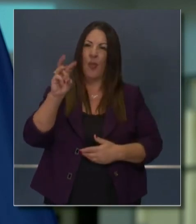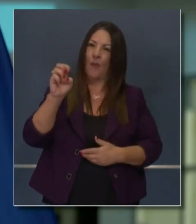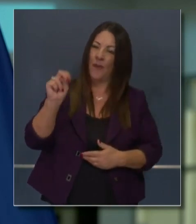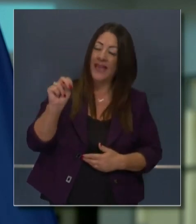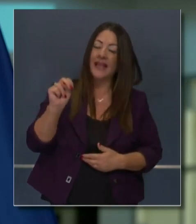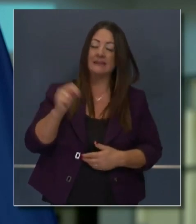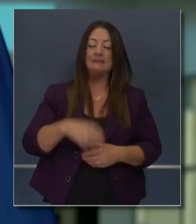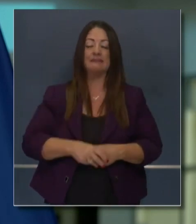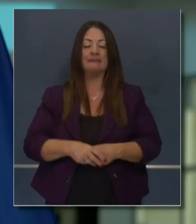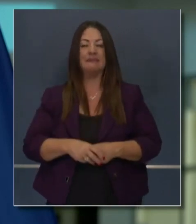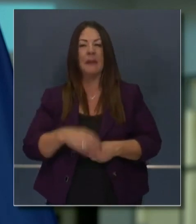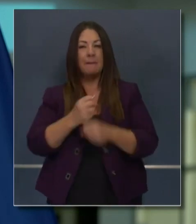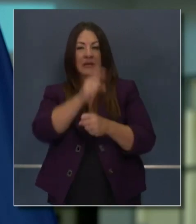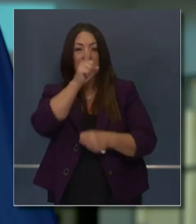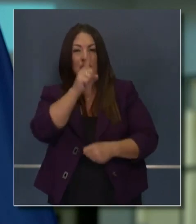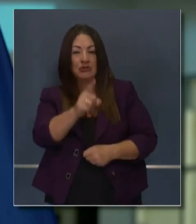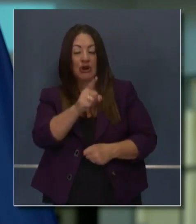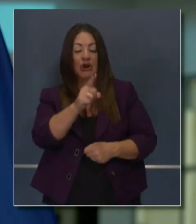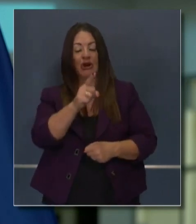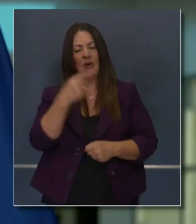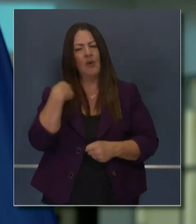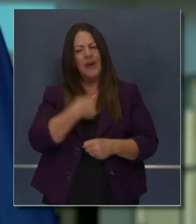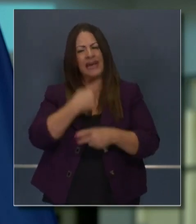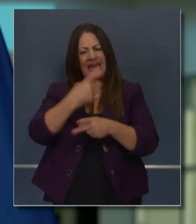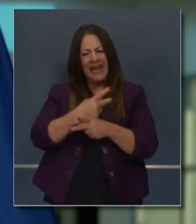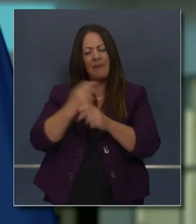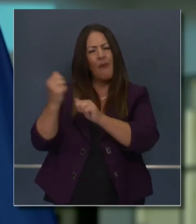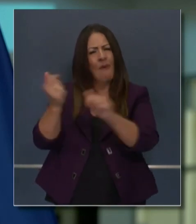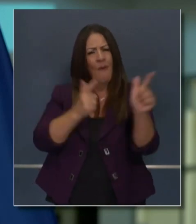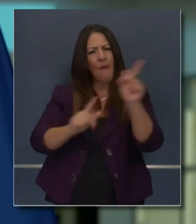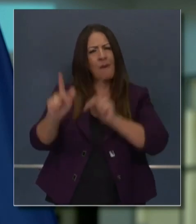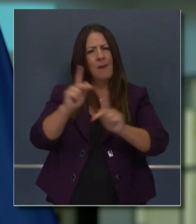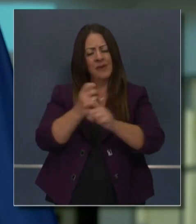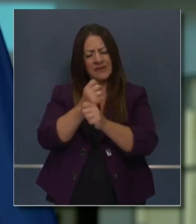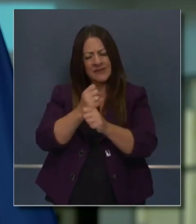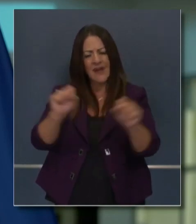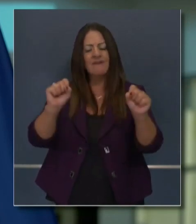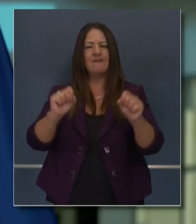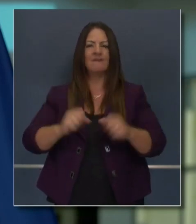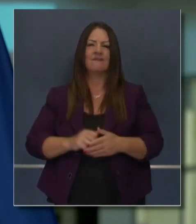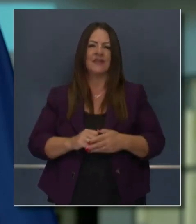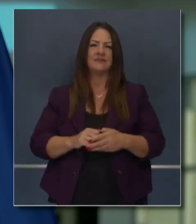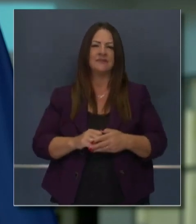making sure that as parents we're keeping everybody safe. And it's in that spirit